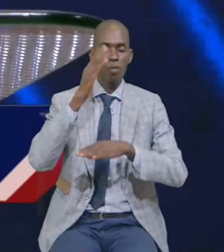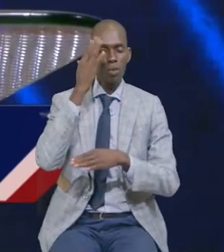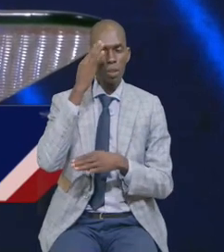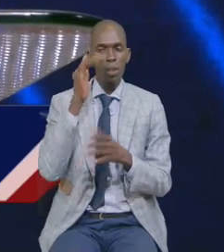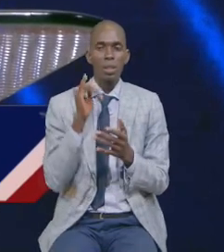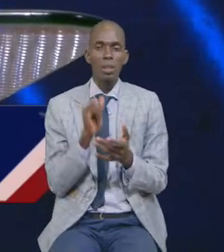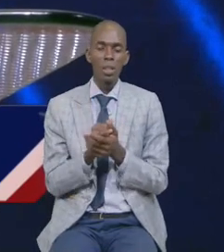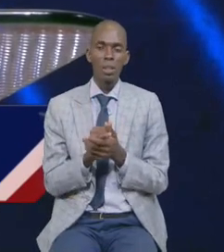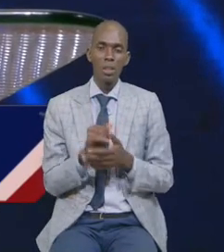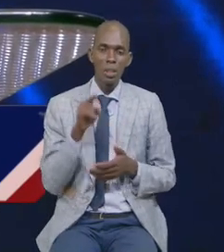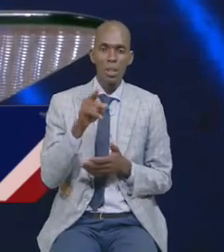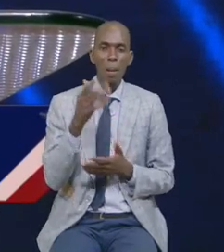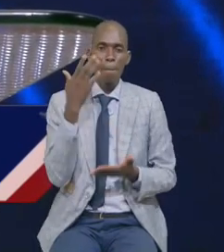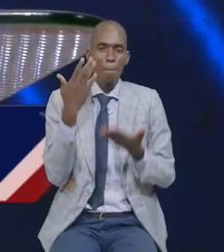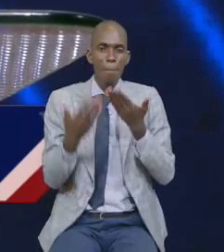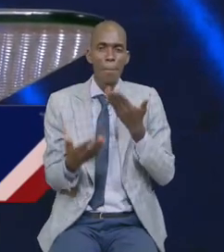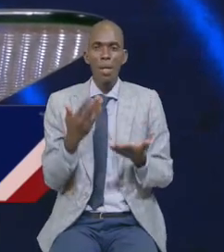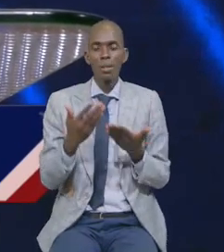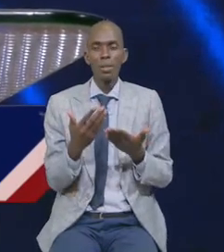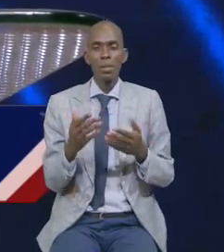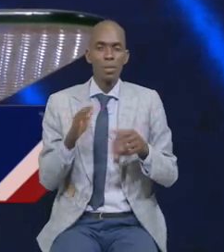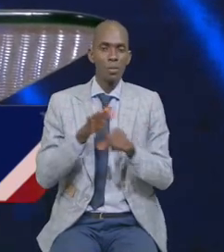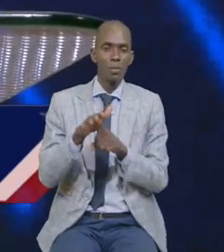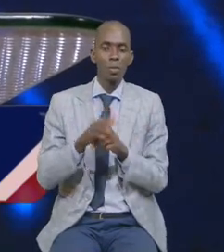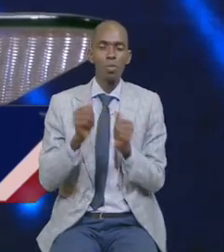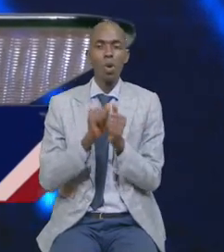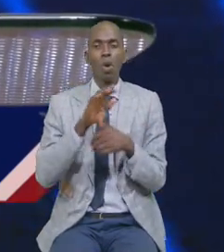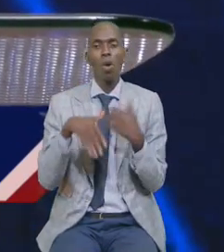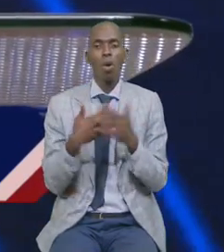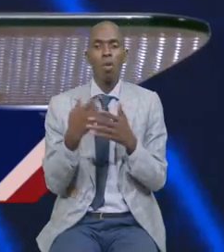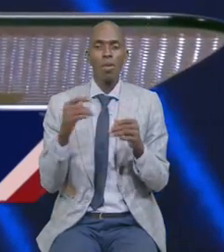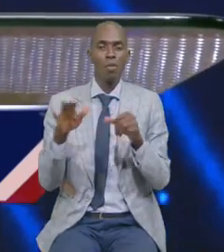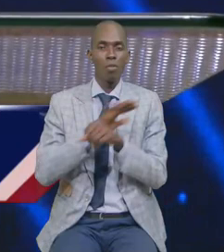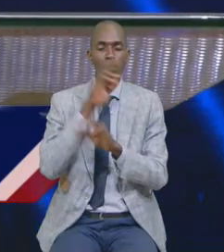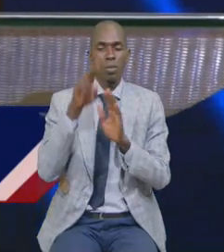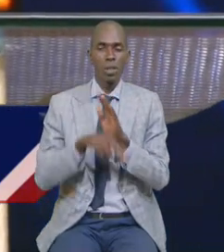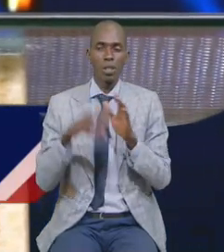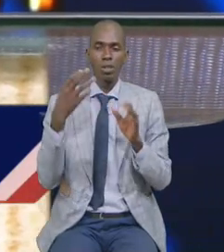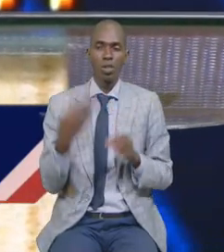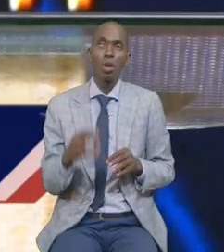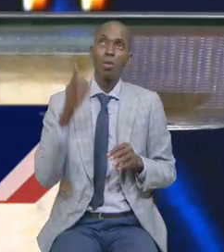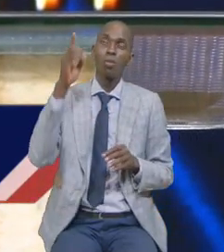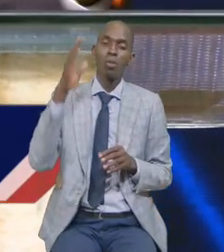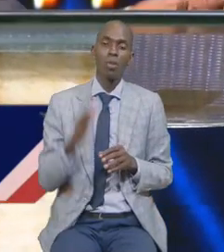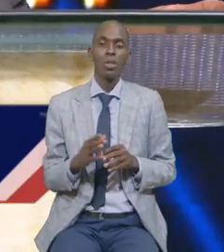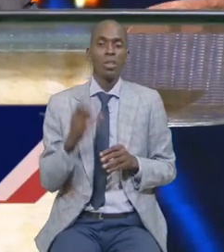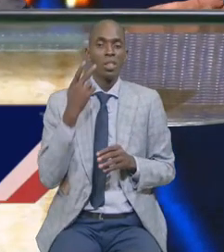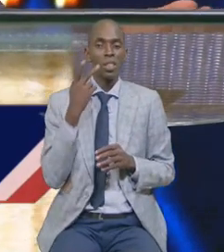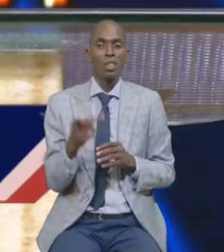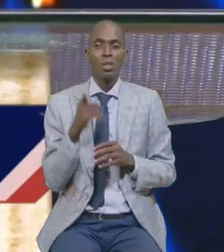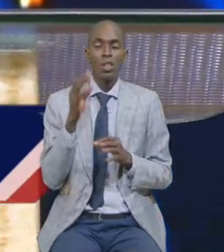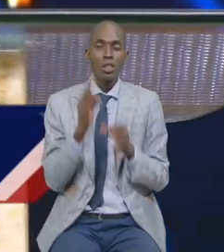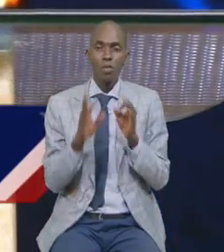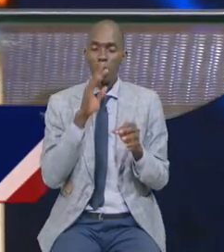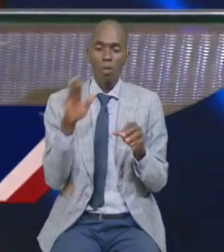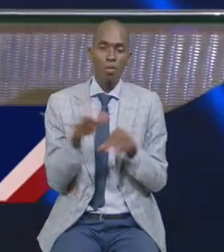might be filled with all the fullness of God. When you are filled with the fullness of God, you are not trembled before